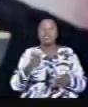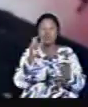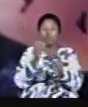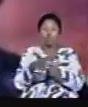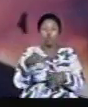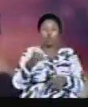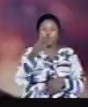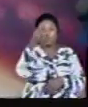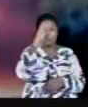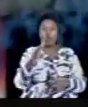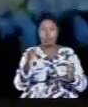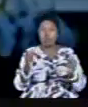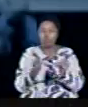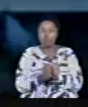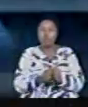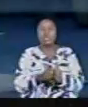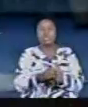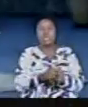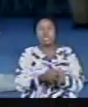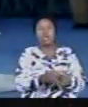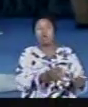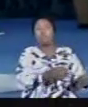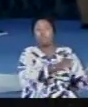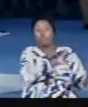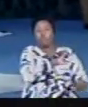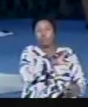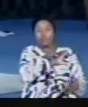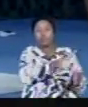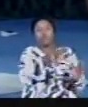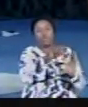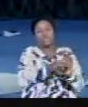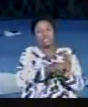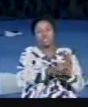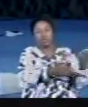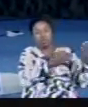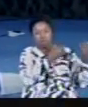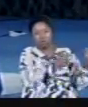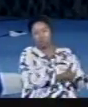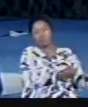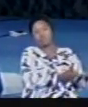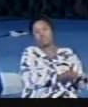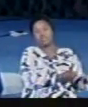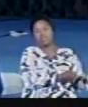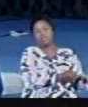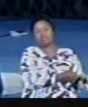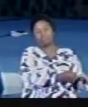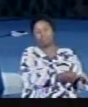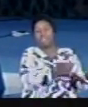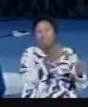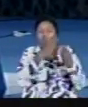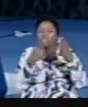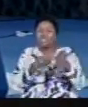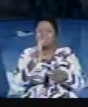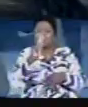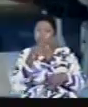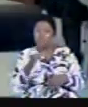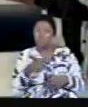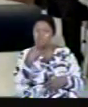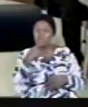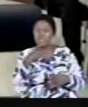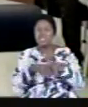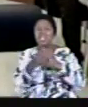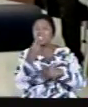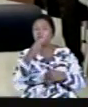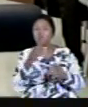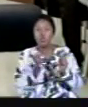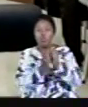with boldness. What the use of speaking in tongues without boldness? Speaking